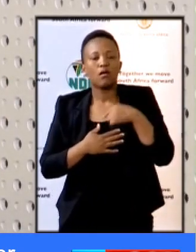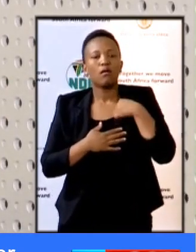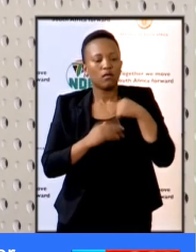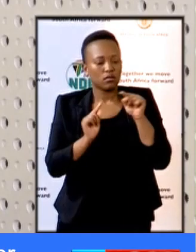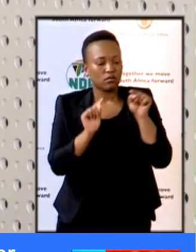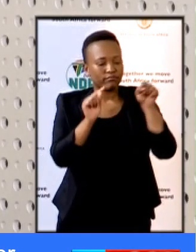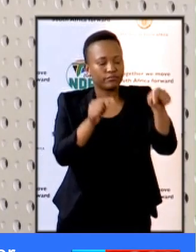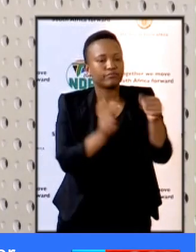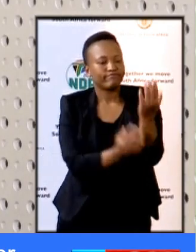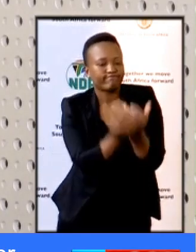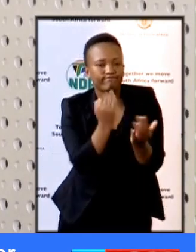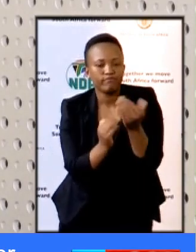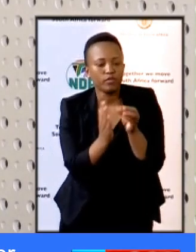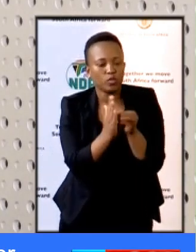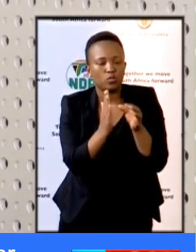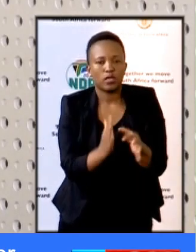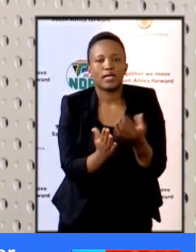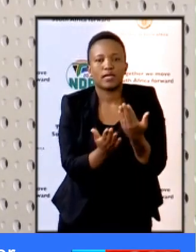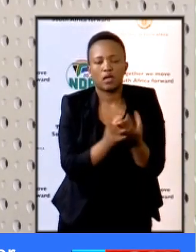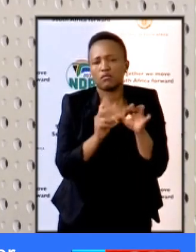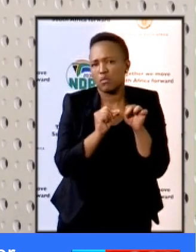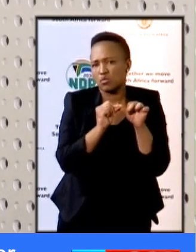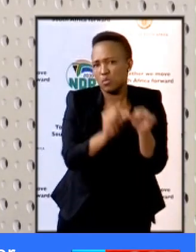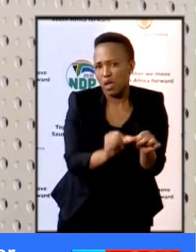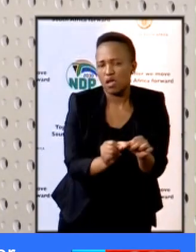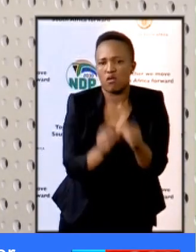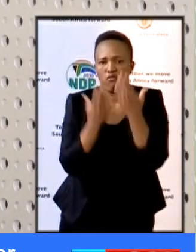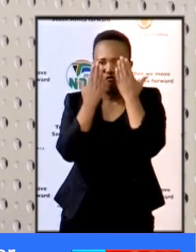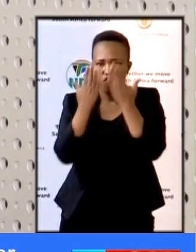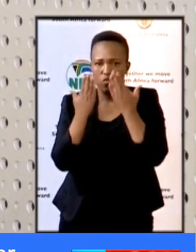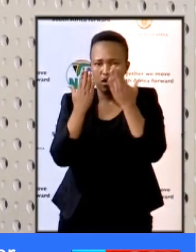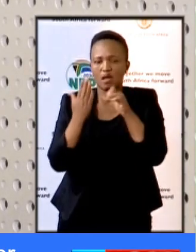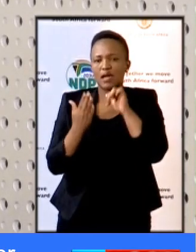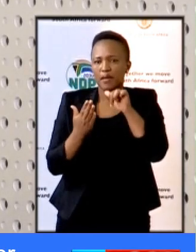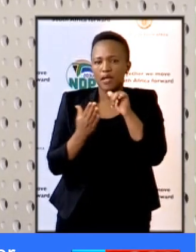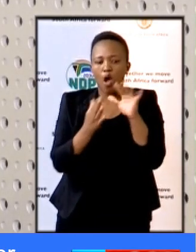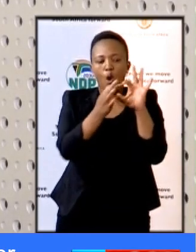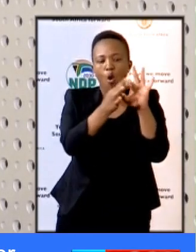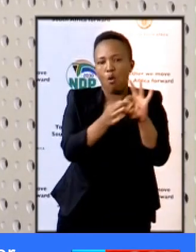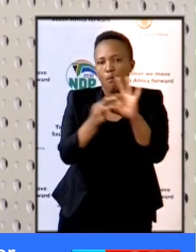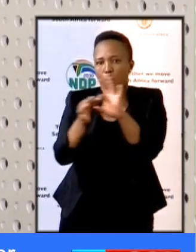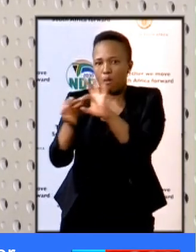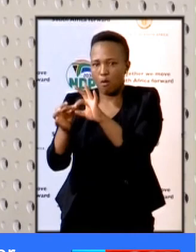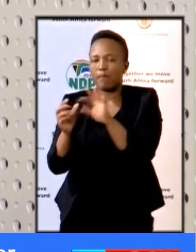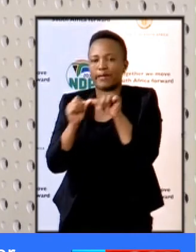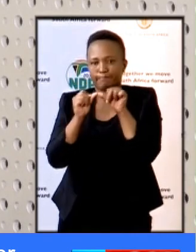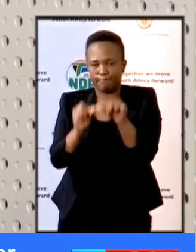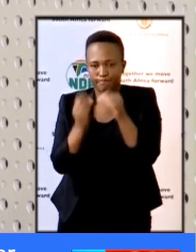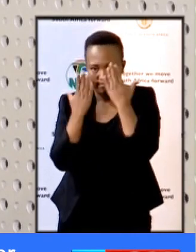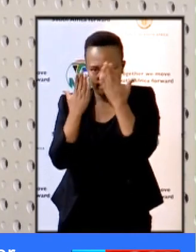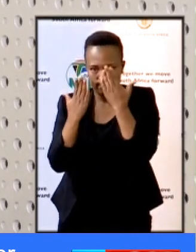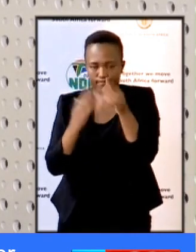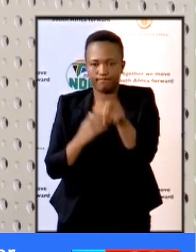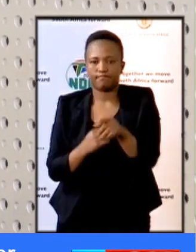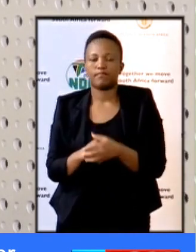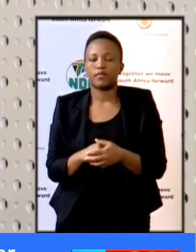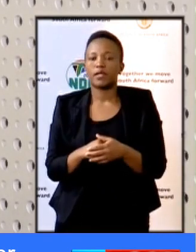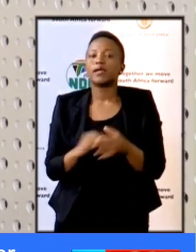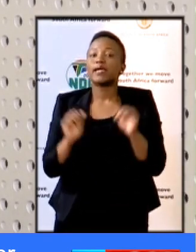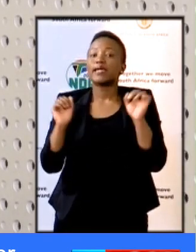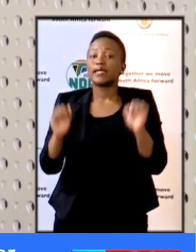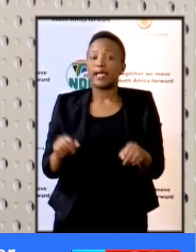la bekhona ukuze bakwazi ukuqhubeka nokufunda noma besekhaya. As a department, we are aware that